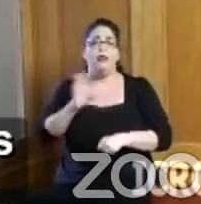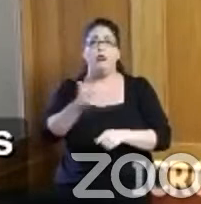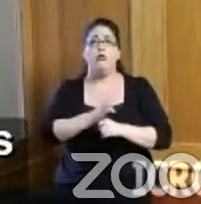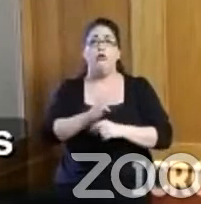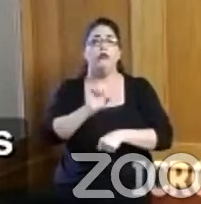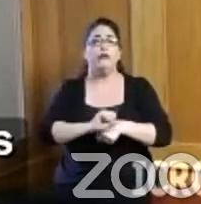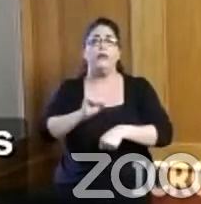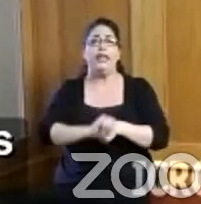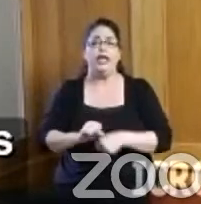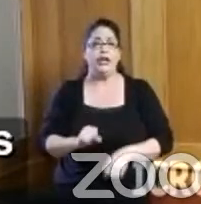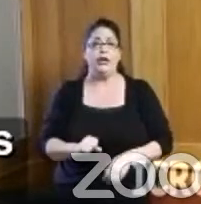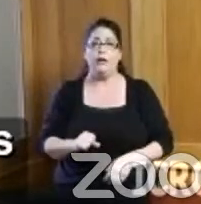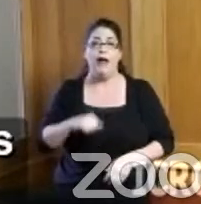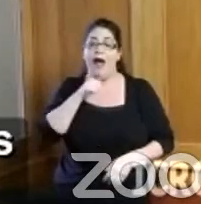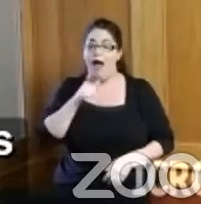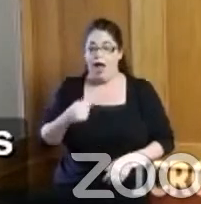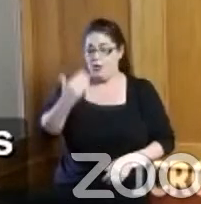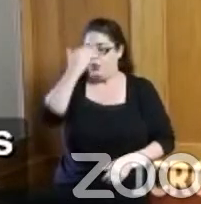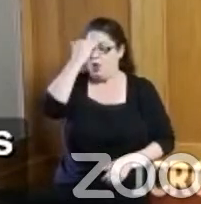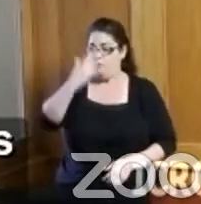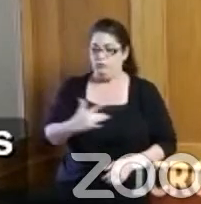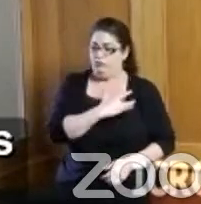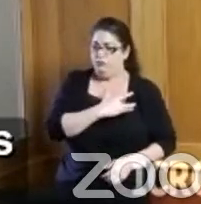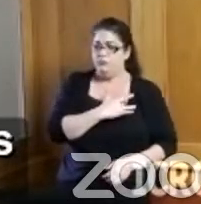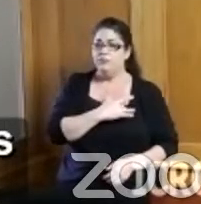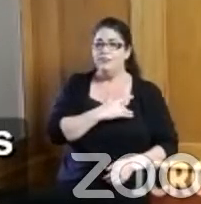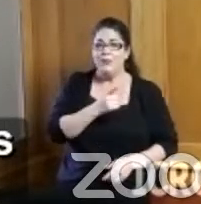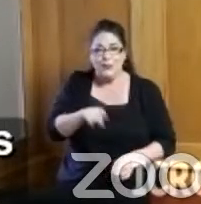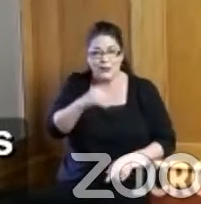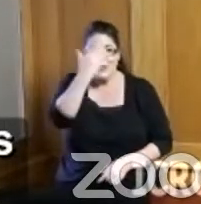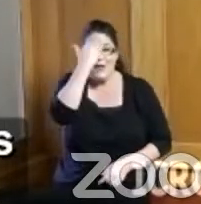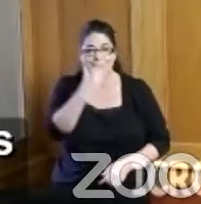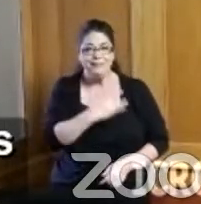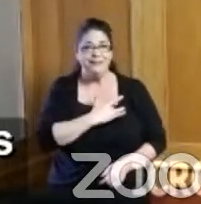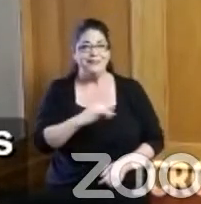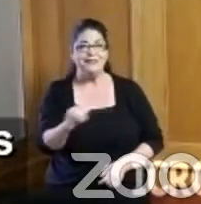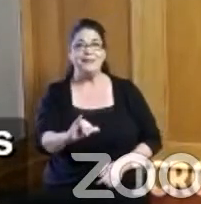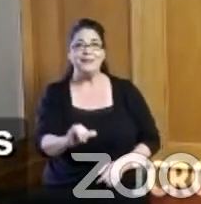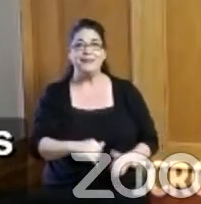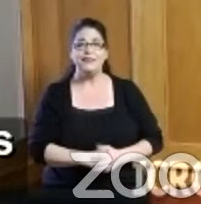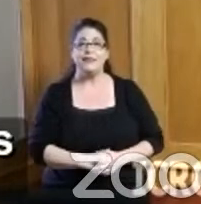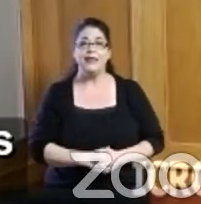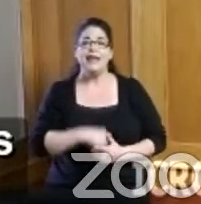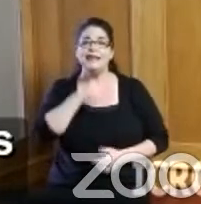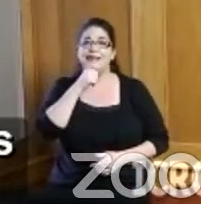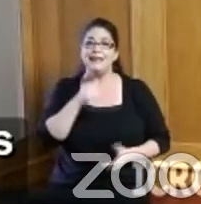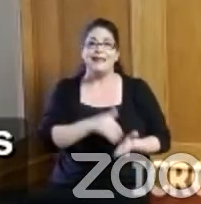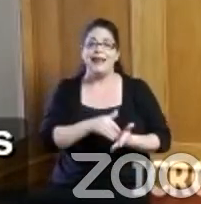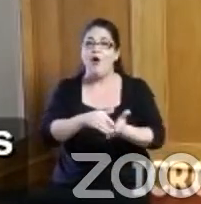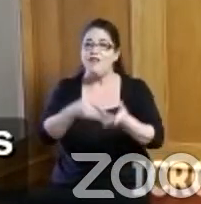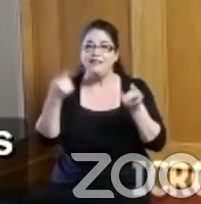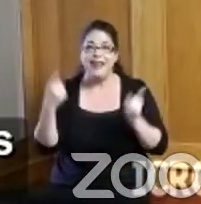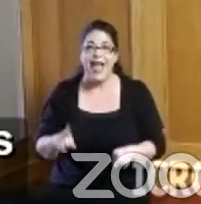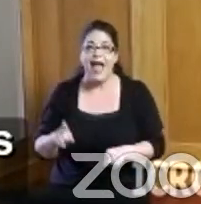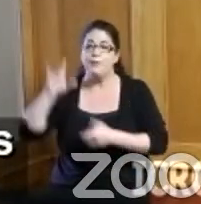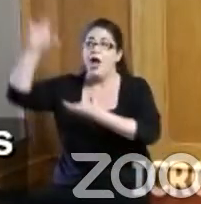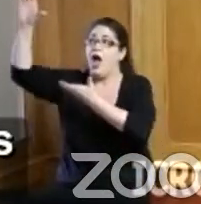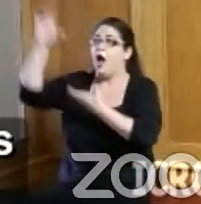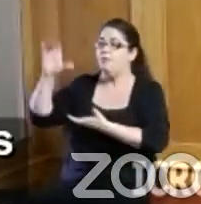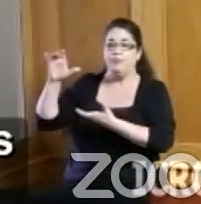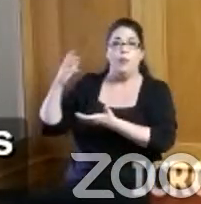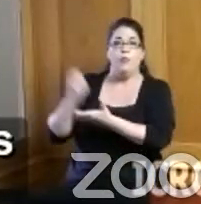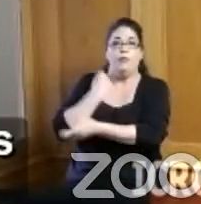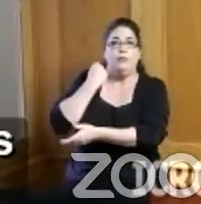And I it is not lost on me, and I know it's not lost on you, that we don't often get this kind of windfall, and we need to be very careful, and we